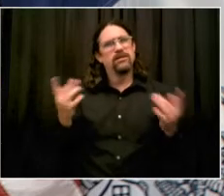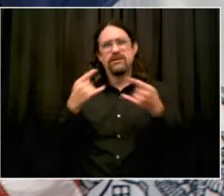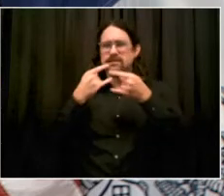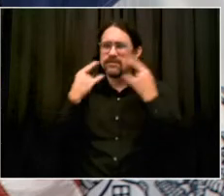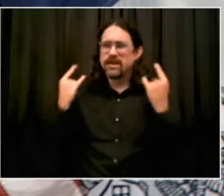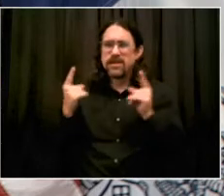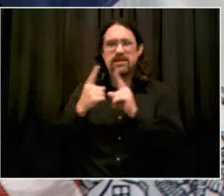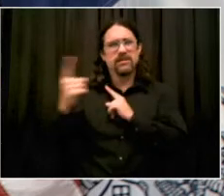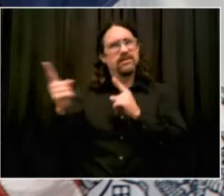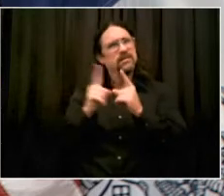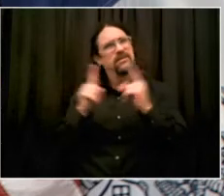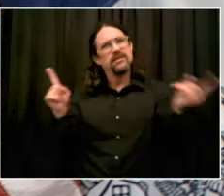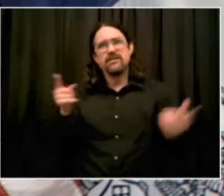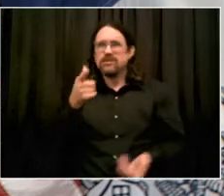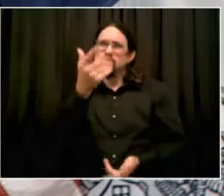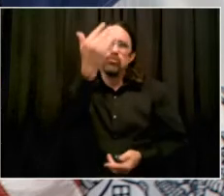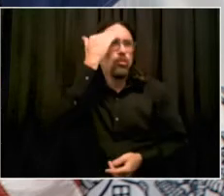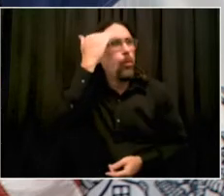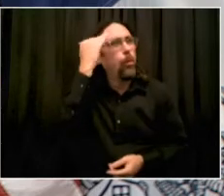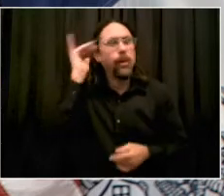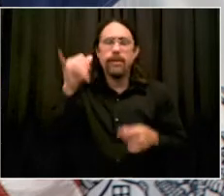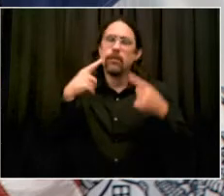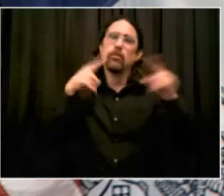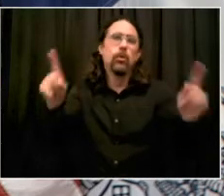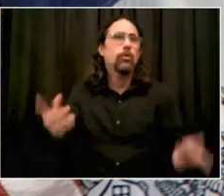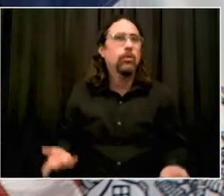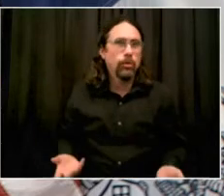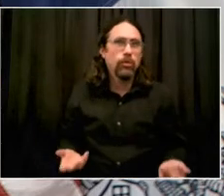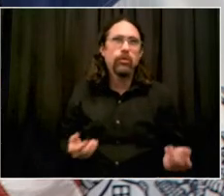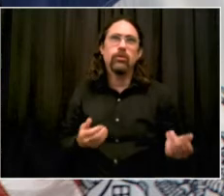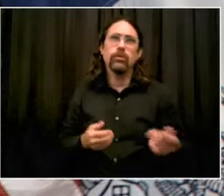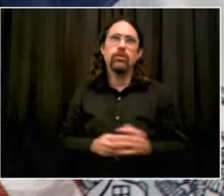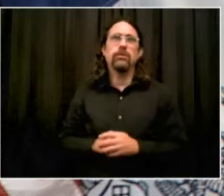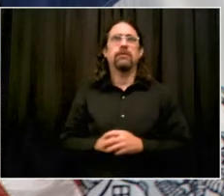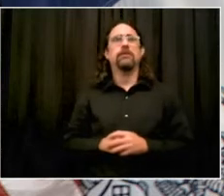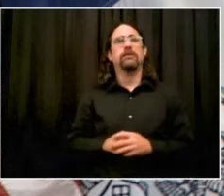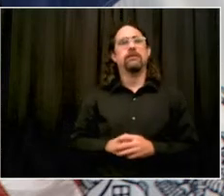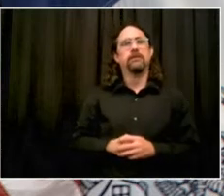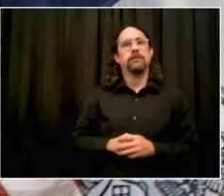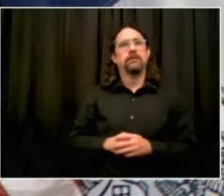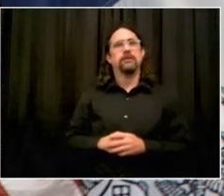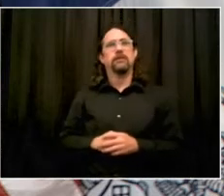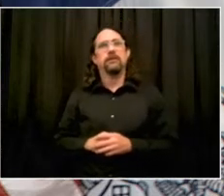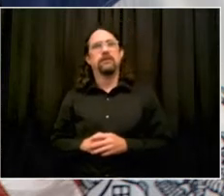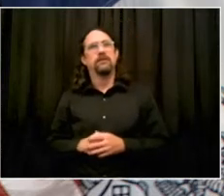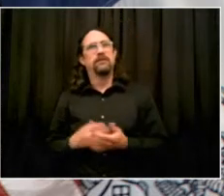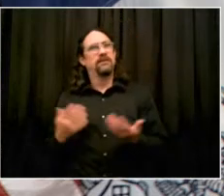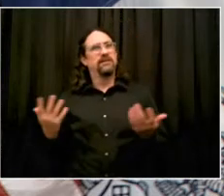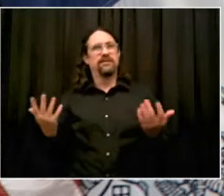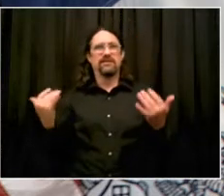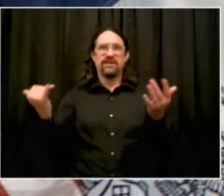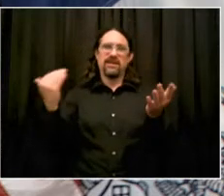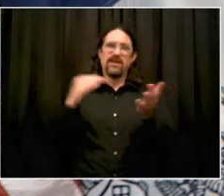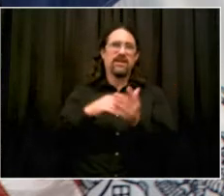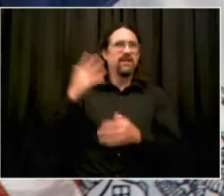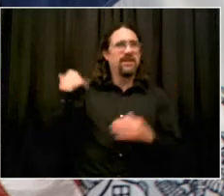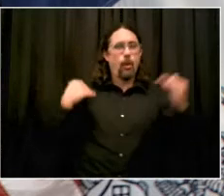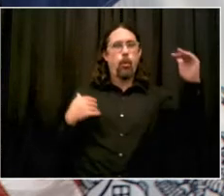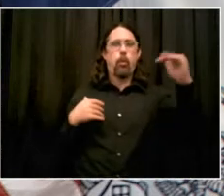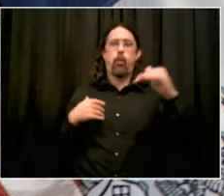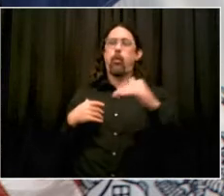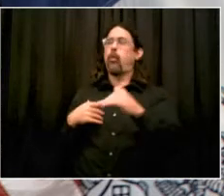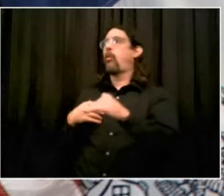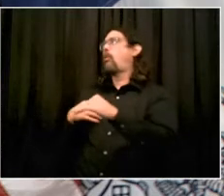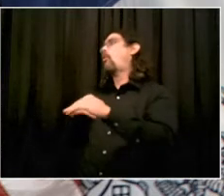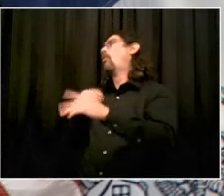disciplined. We need to do it again. We need to double down. We know how to fight back this disease. We fought back a lot tougher situation than what we're dealing with right